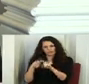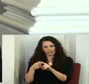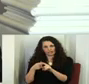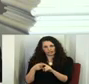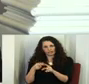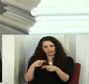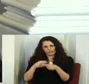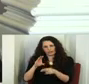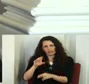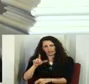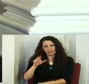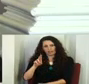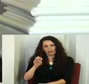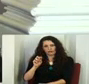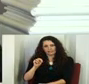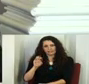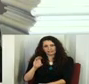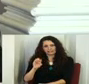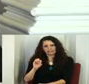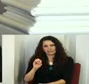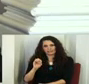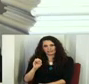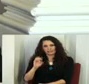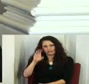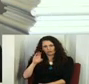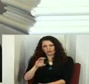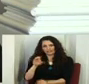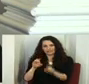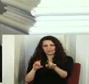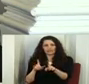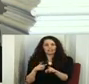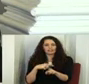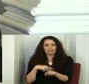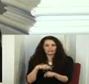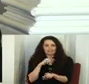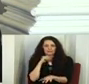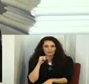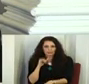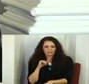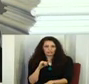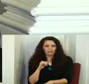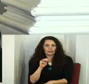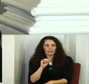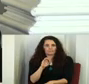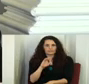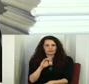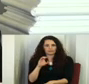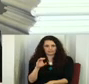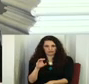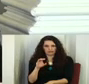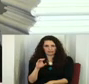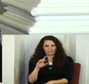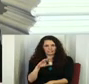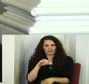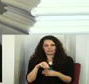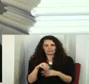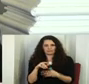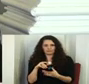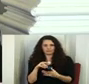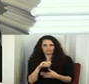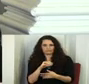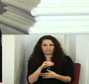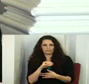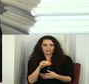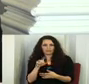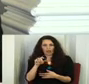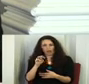of Clarence Crossman, who was the pastor at Metropolitan Community Church in London, Ontario, and he invited me to come